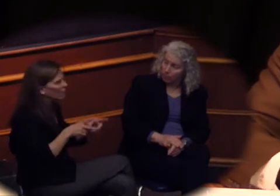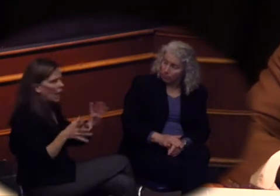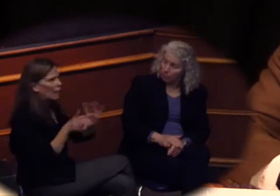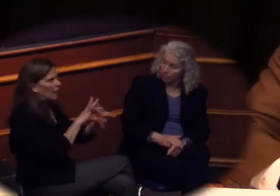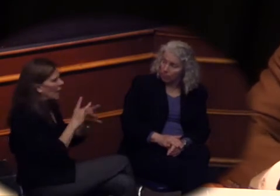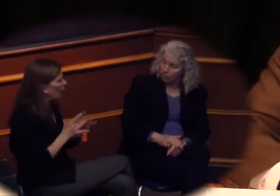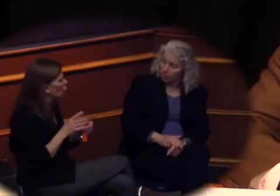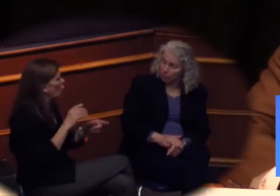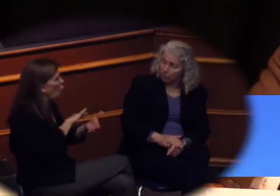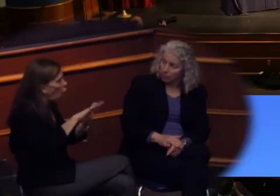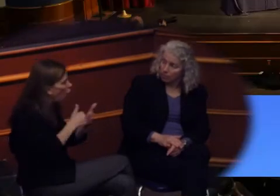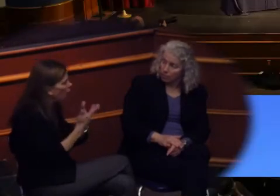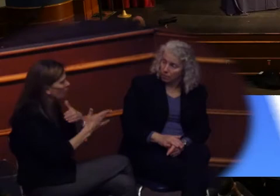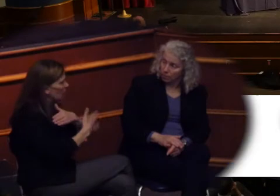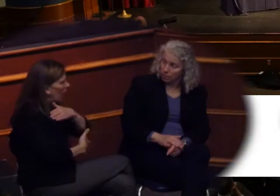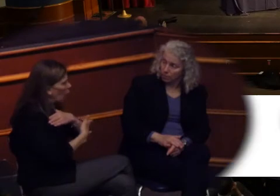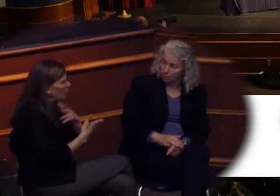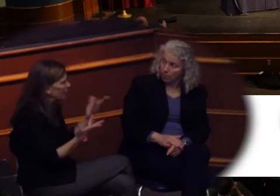of the Pioneer Valley?